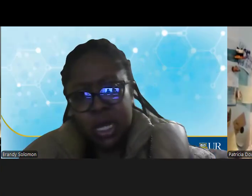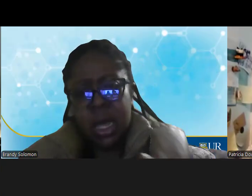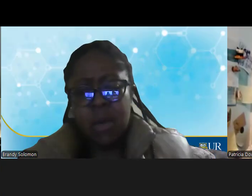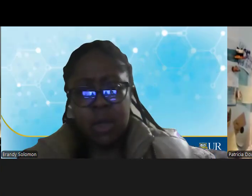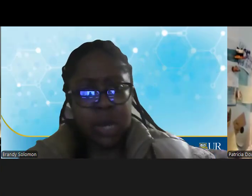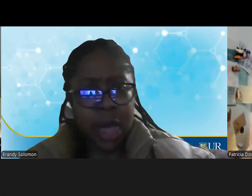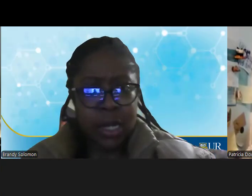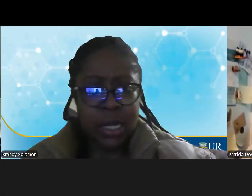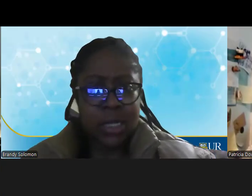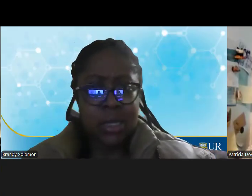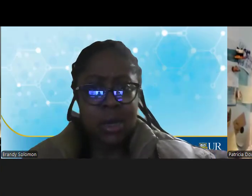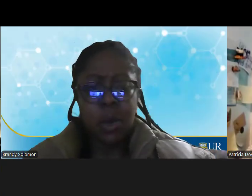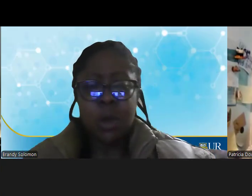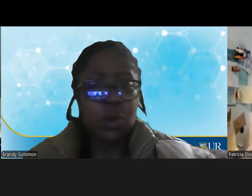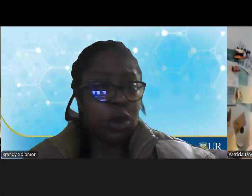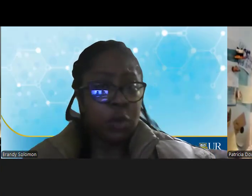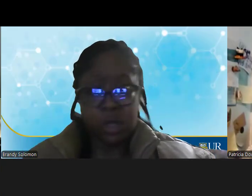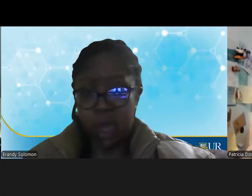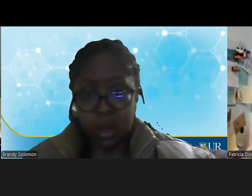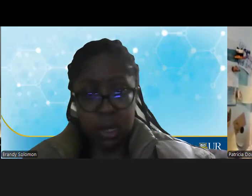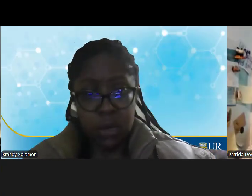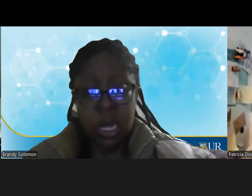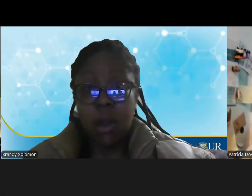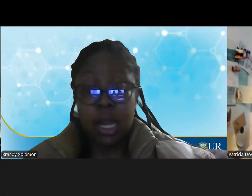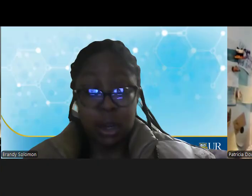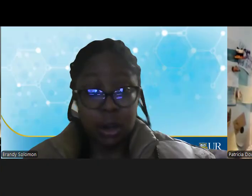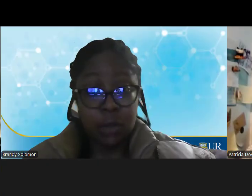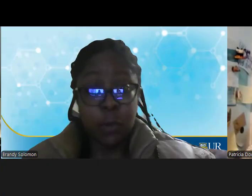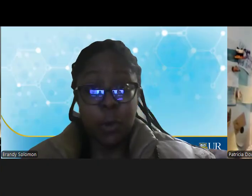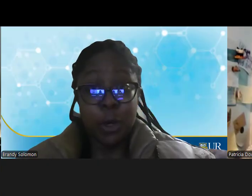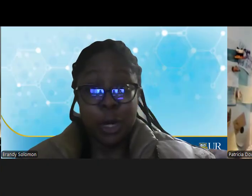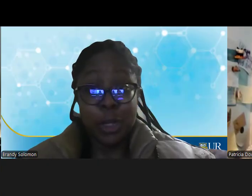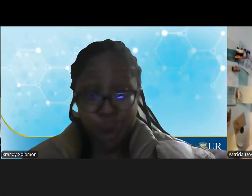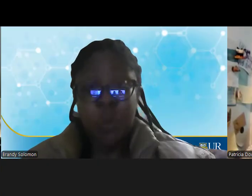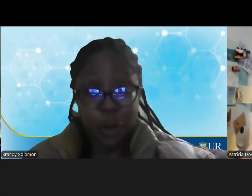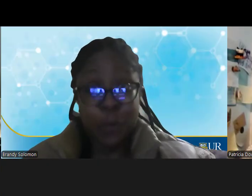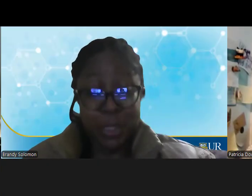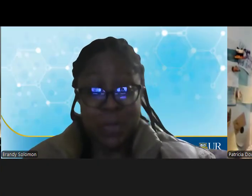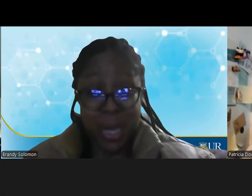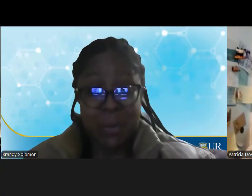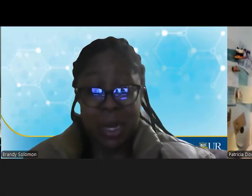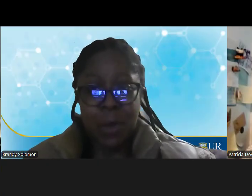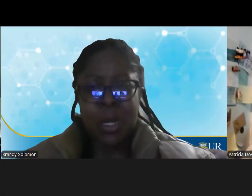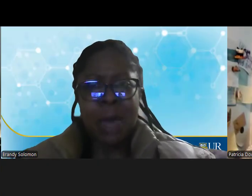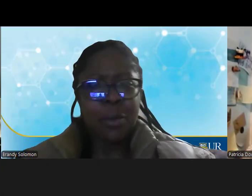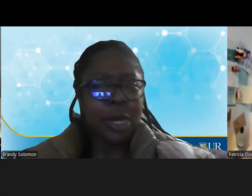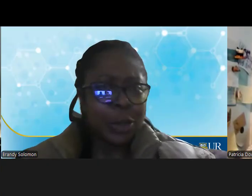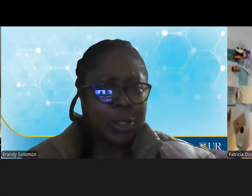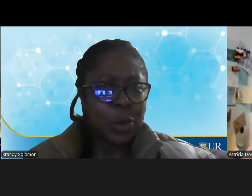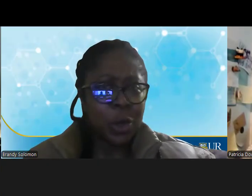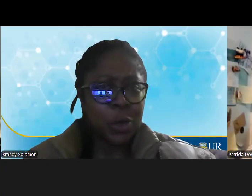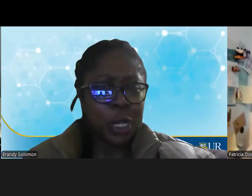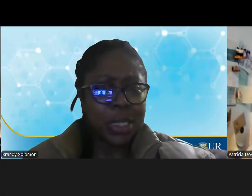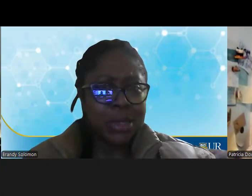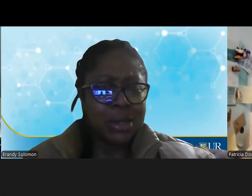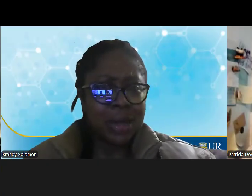it charity. But the reality is we're in workforce development. We are here for your workforce development. We're not bringing